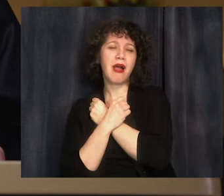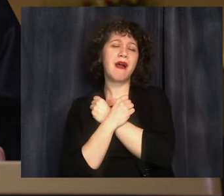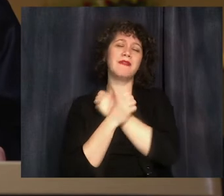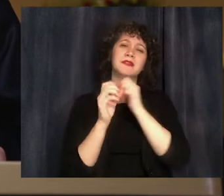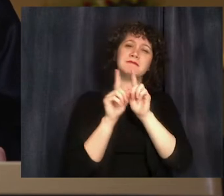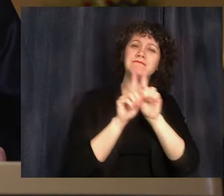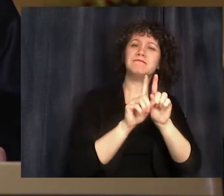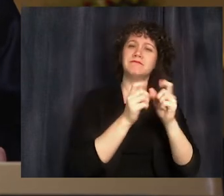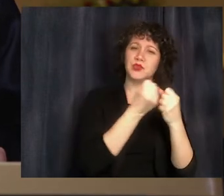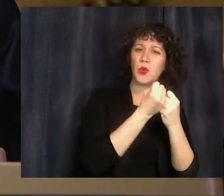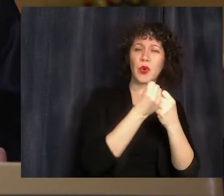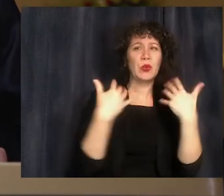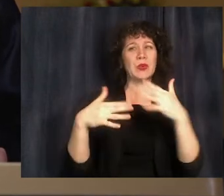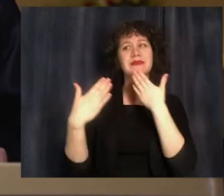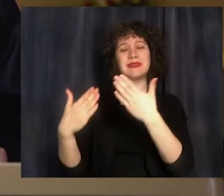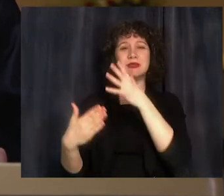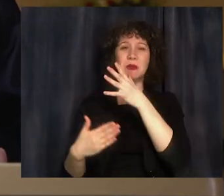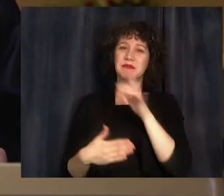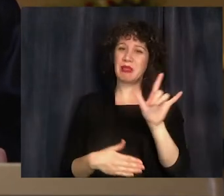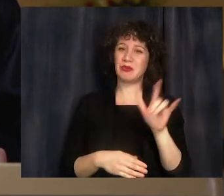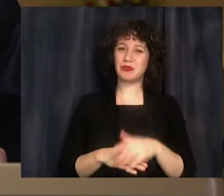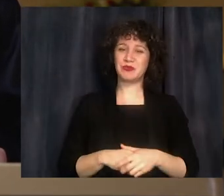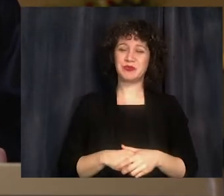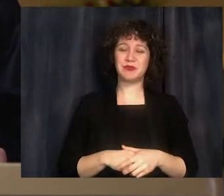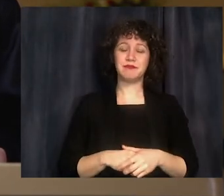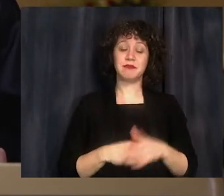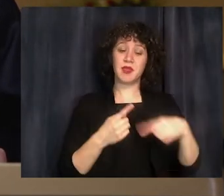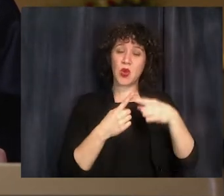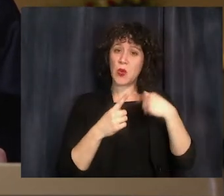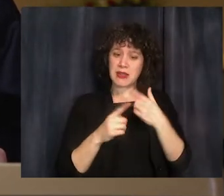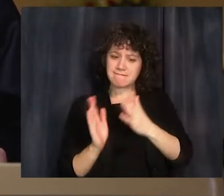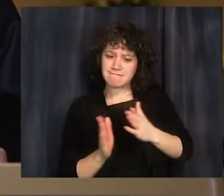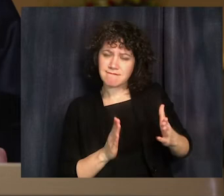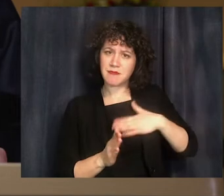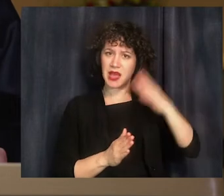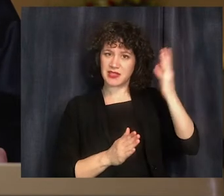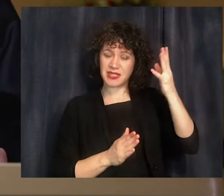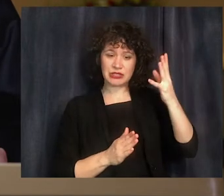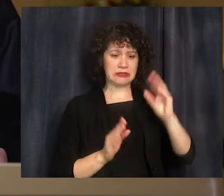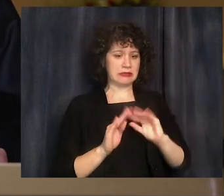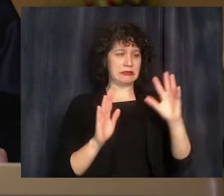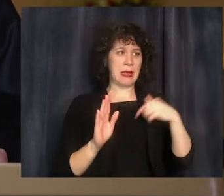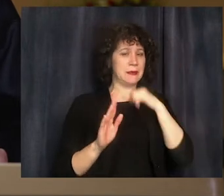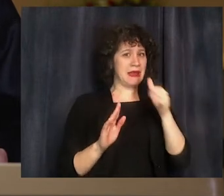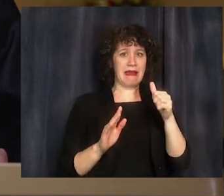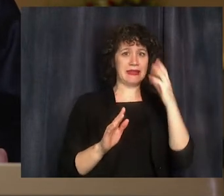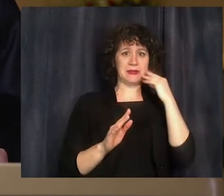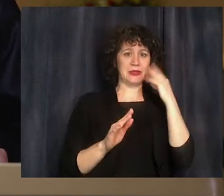you. As I was preparing this speech, it became pretty clear that I lacked the authority to speak on most subject